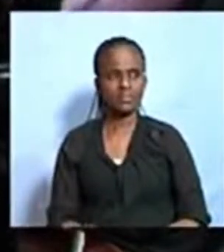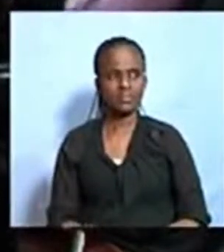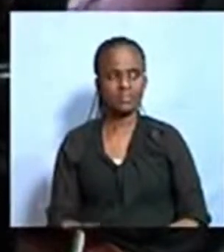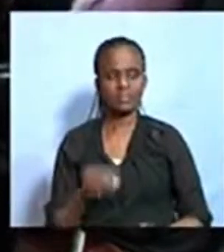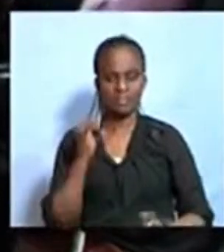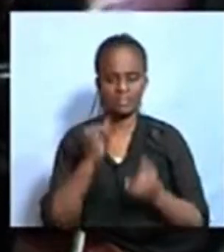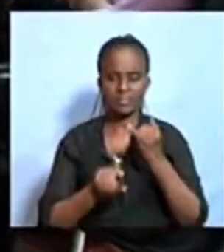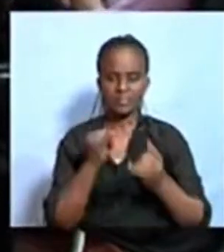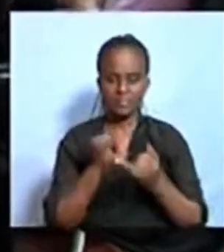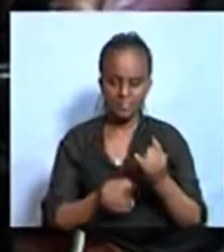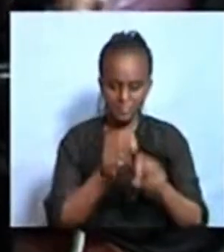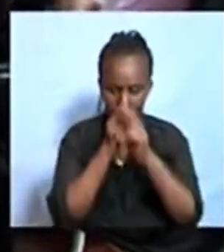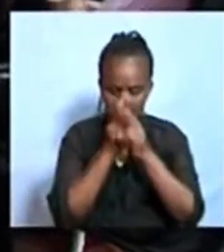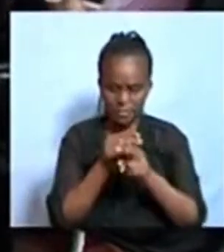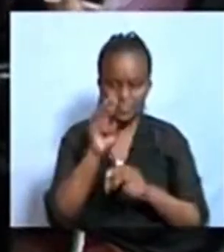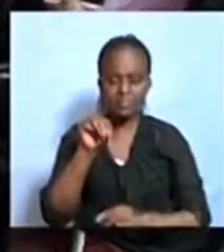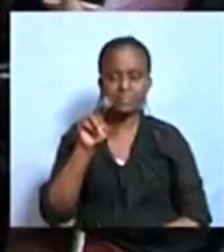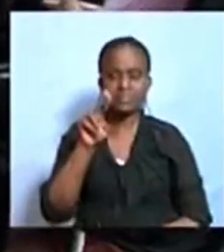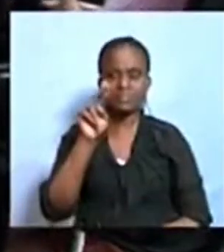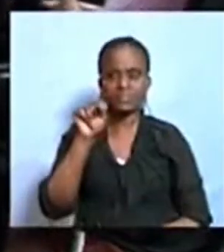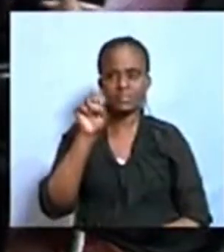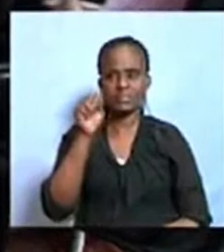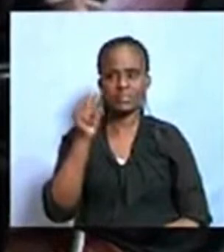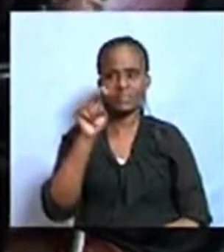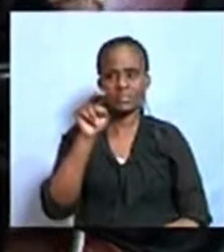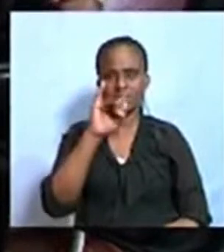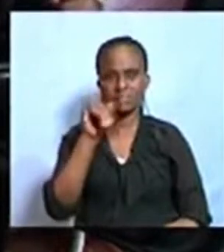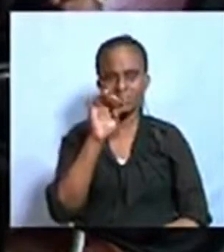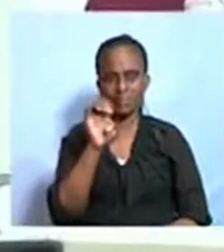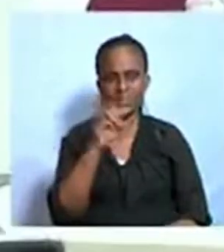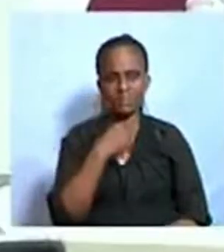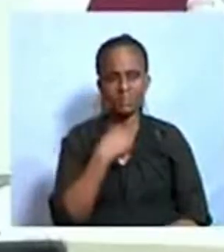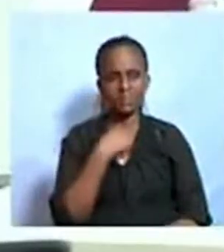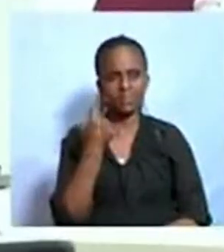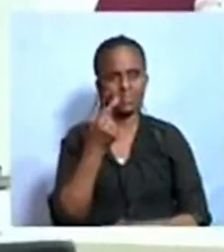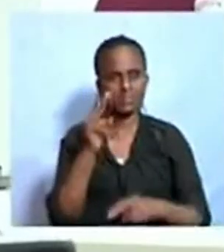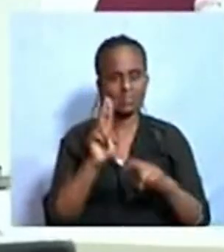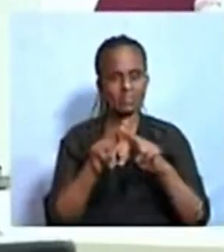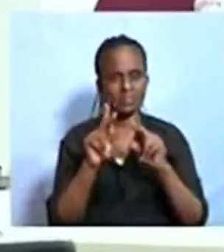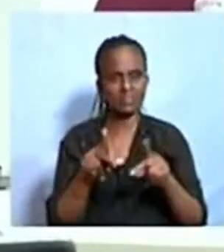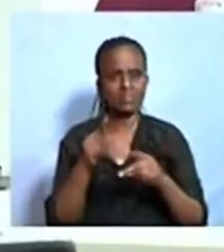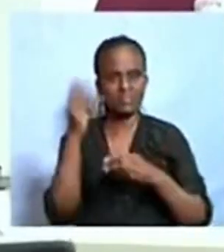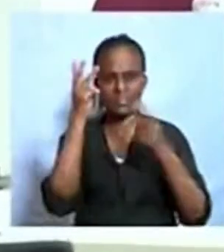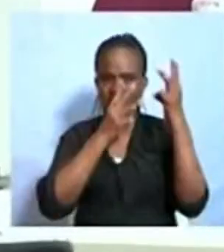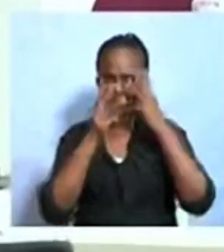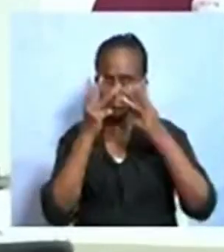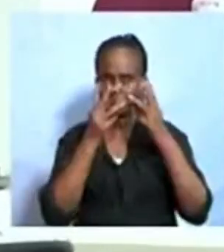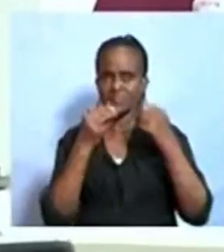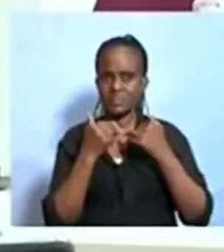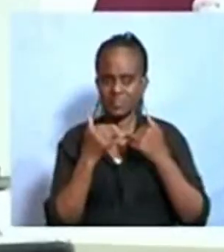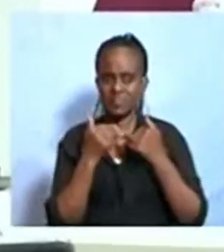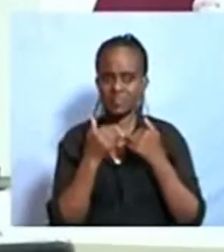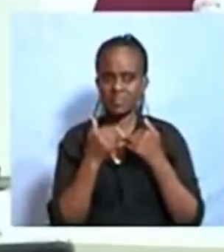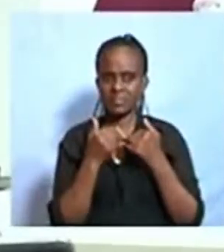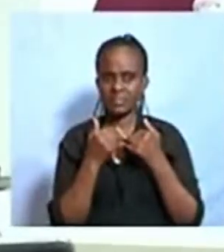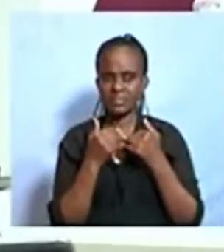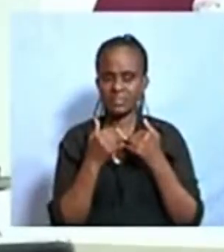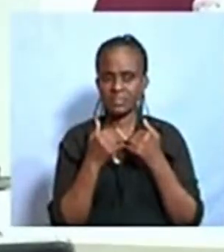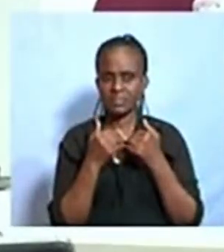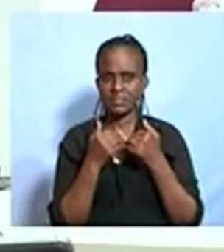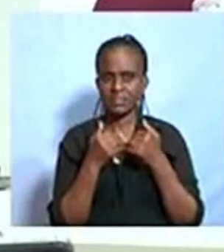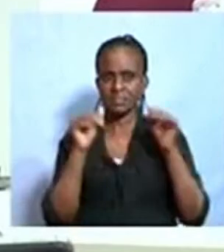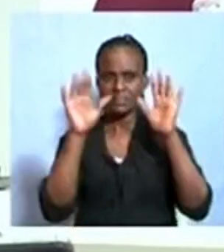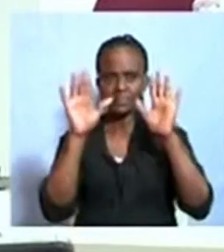is the last one now. Yeah, I think mine is, Chair, just a concern over the